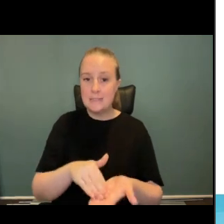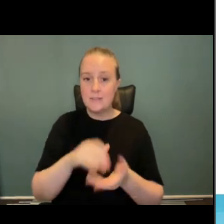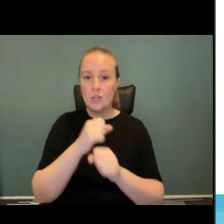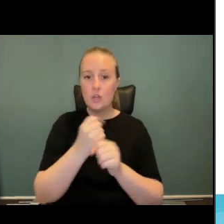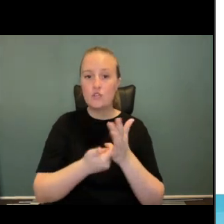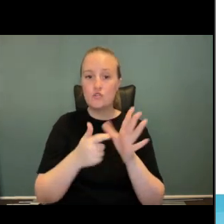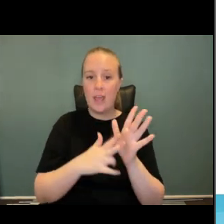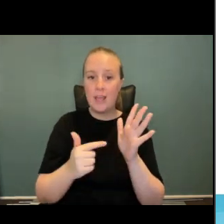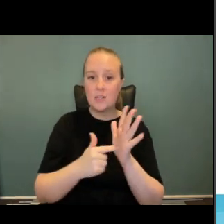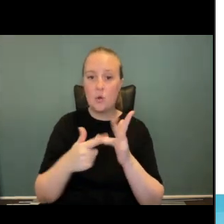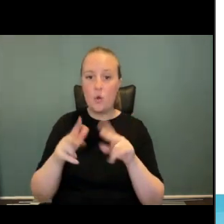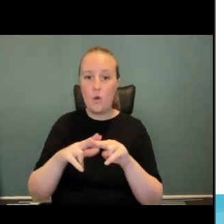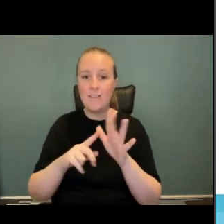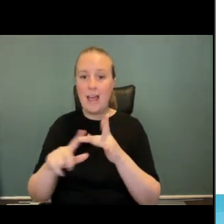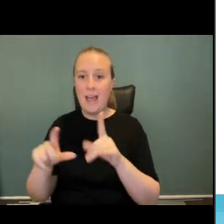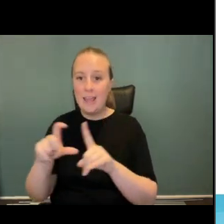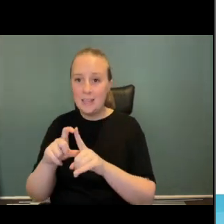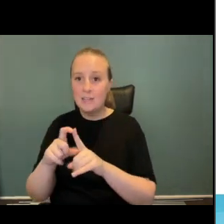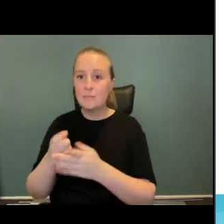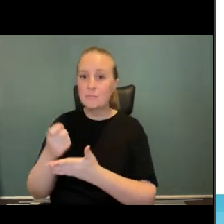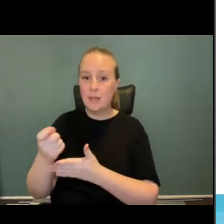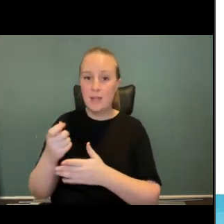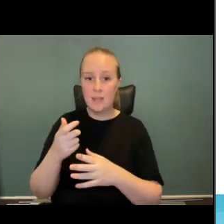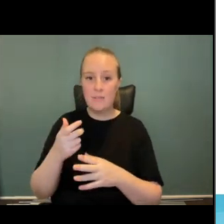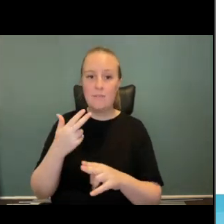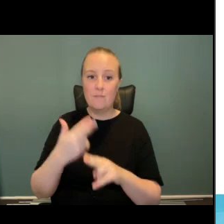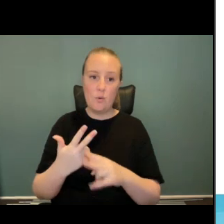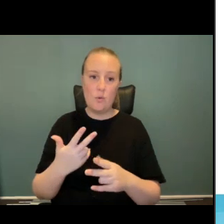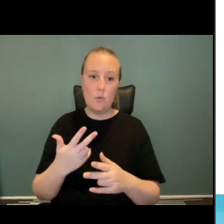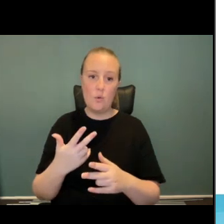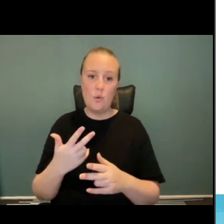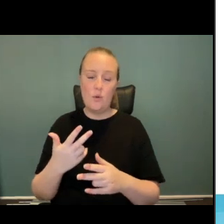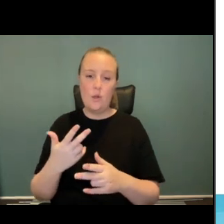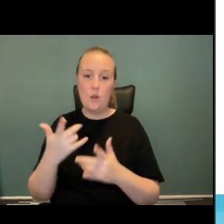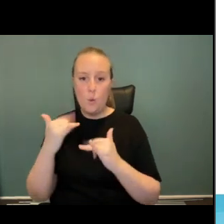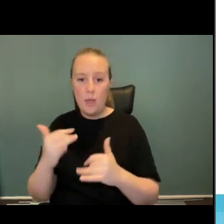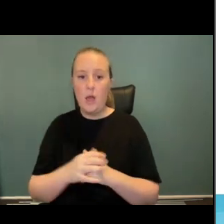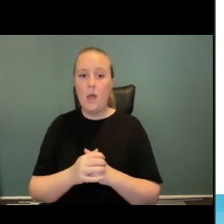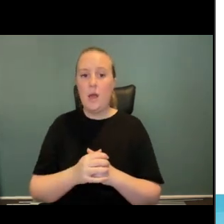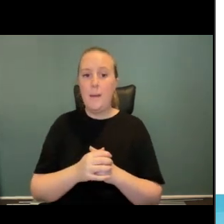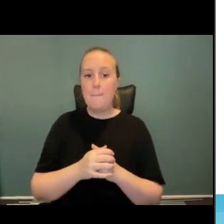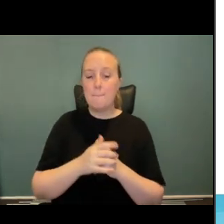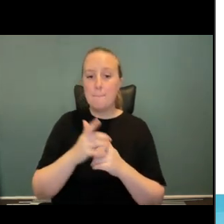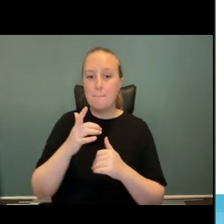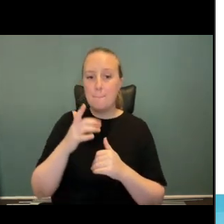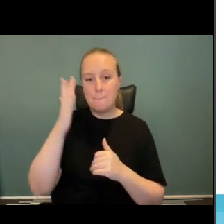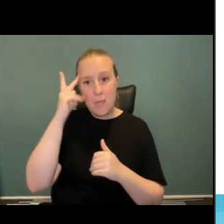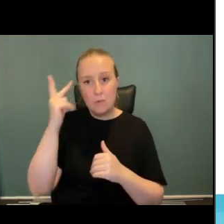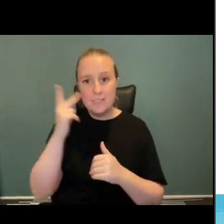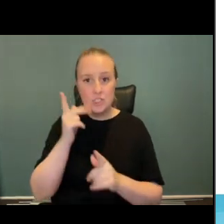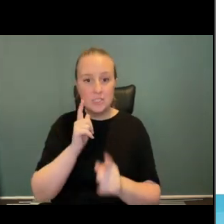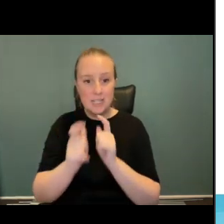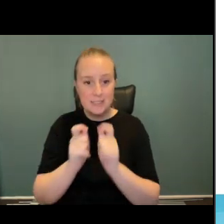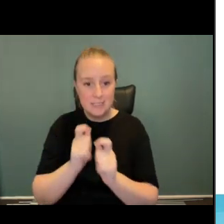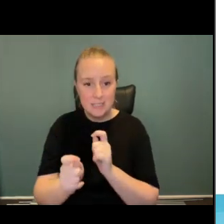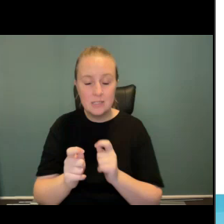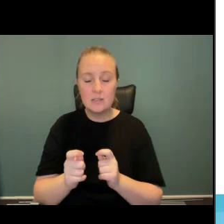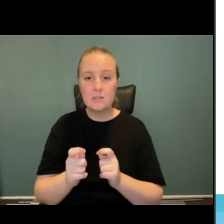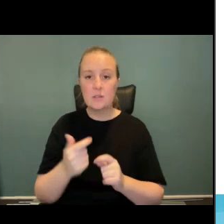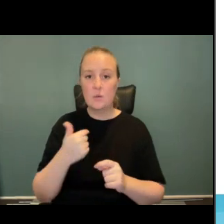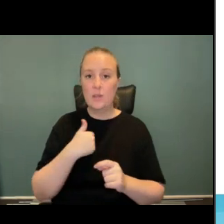testing. So, the parentage testing itself, we can try and assist with negotiations on,